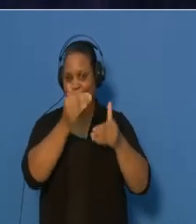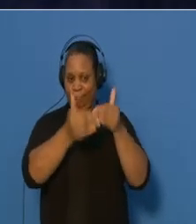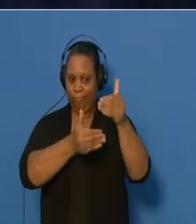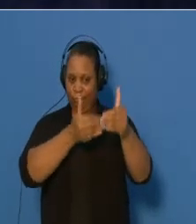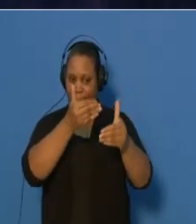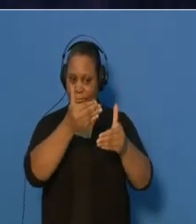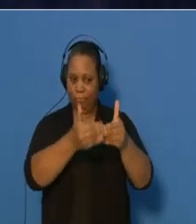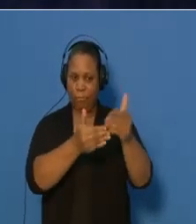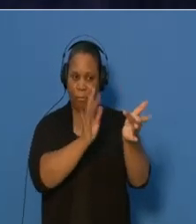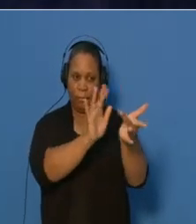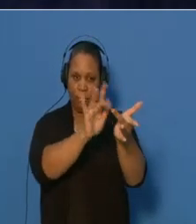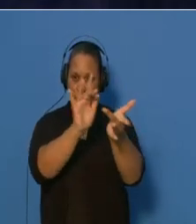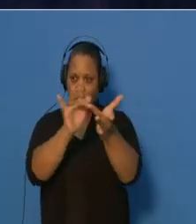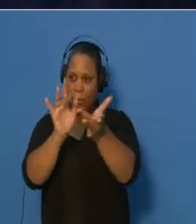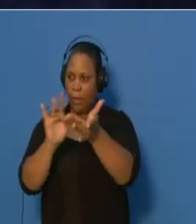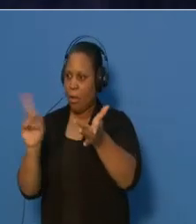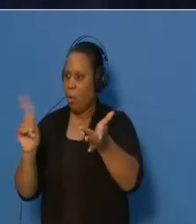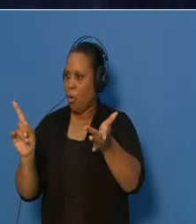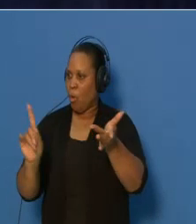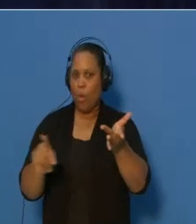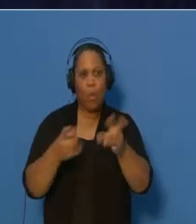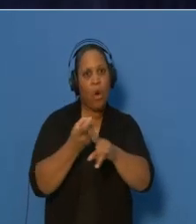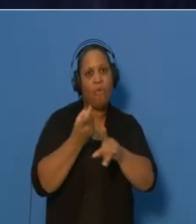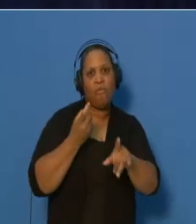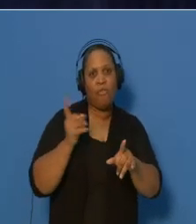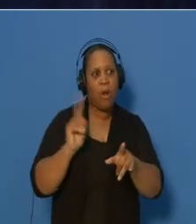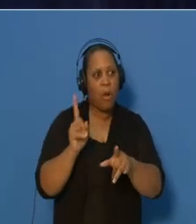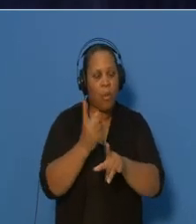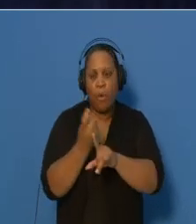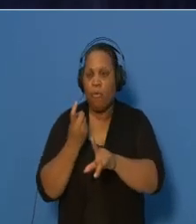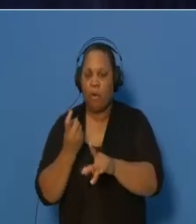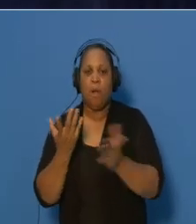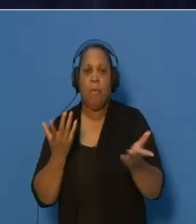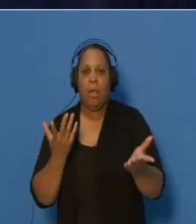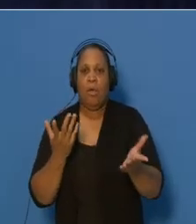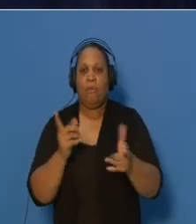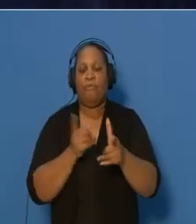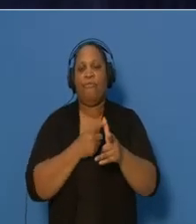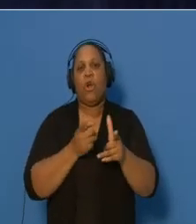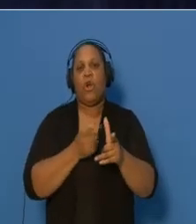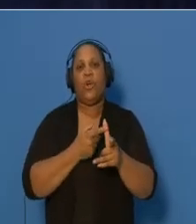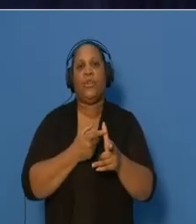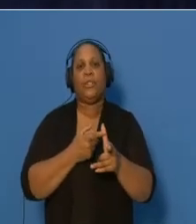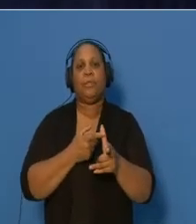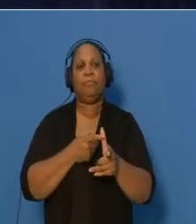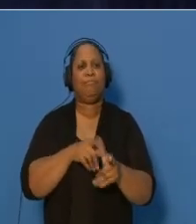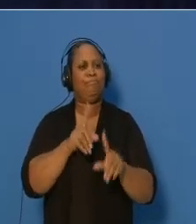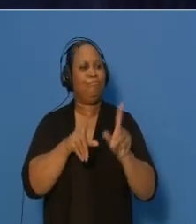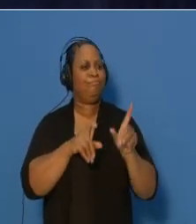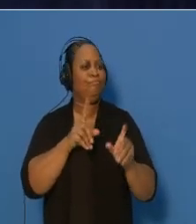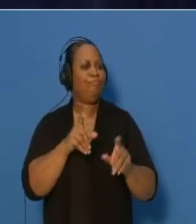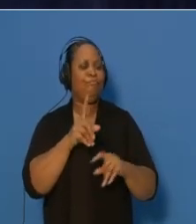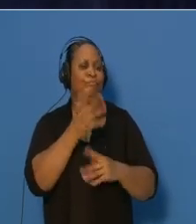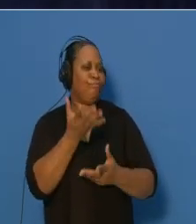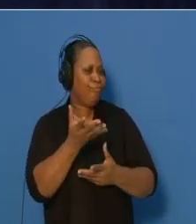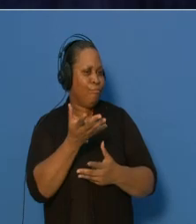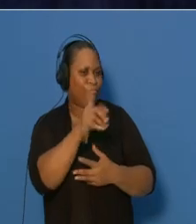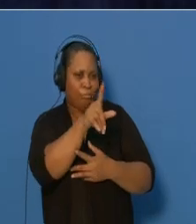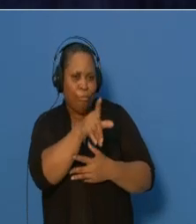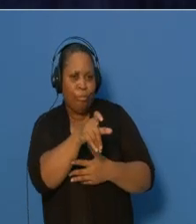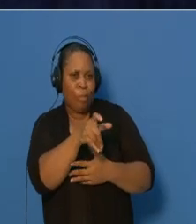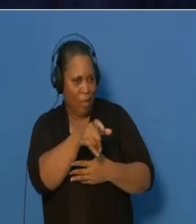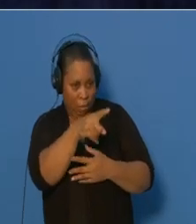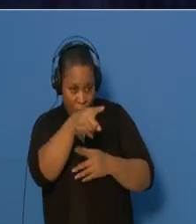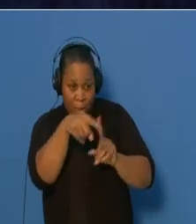to as contact tracing. And what that entails is they first will ask whether or not the person that